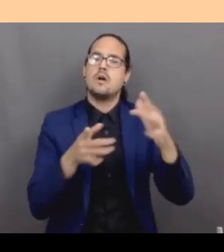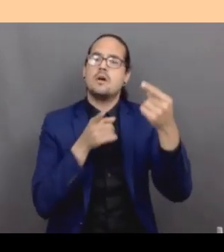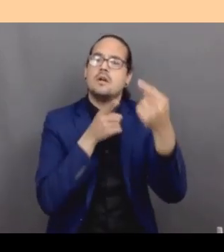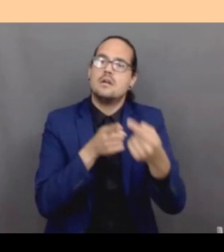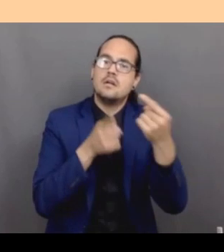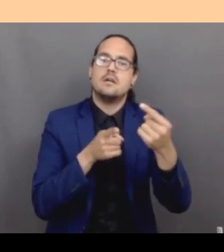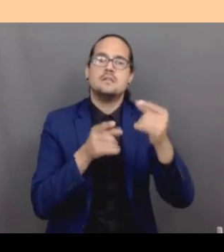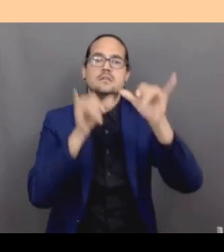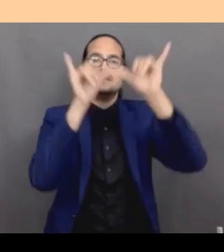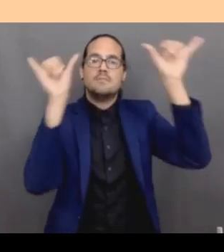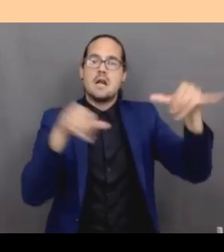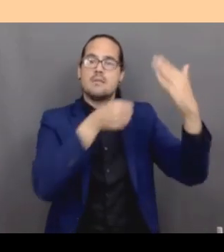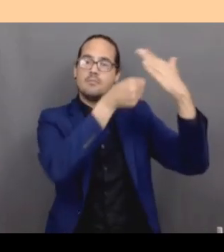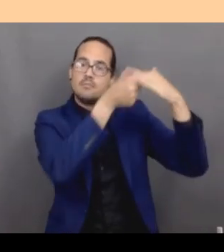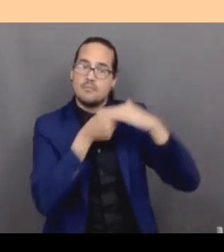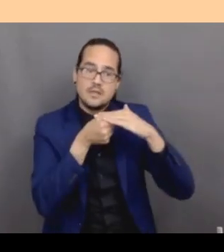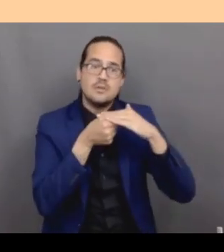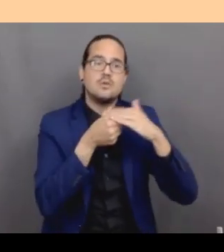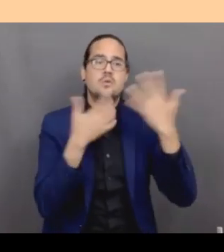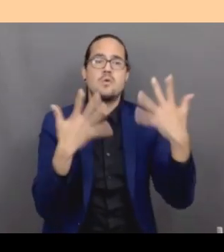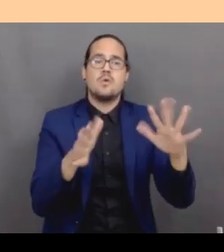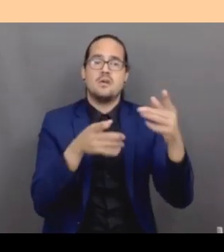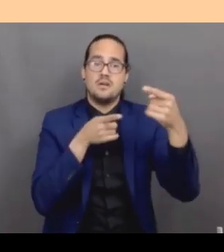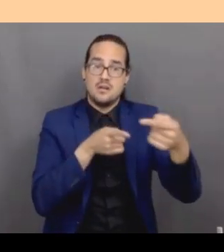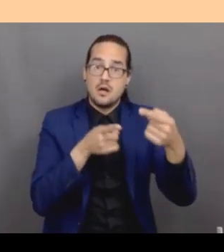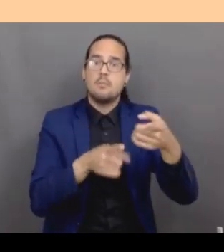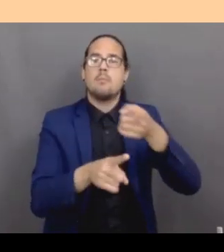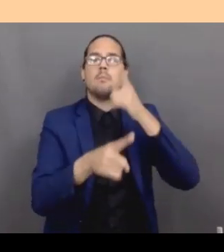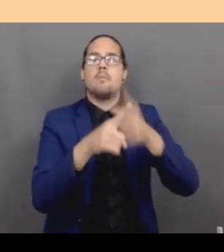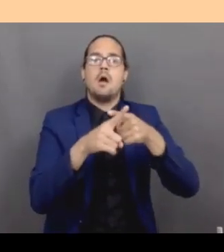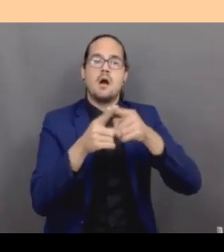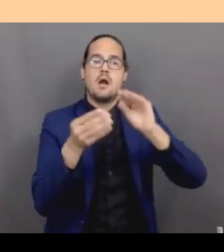experiencing loss of income. Being a director of a joint